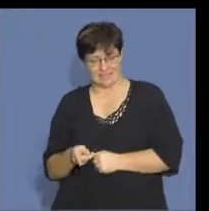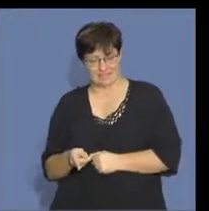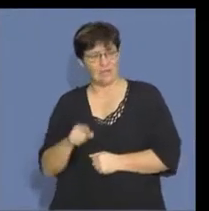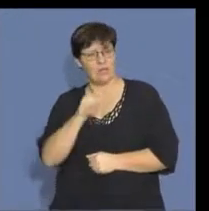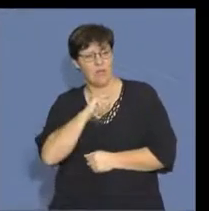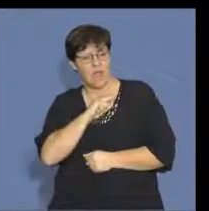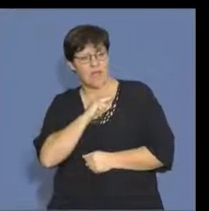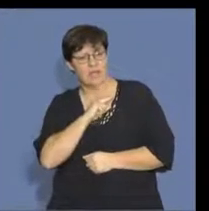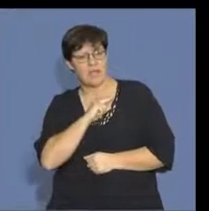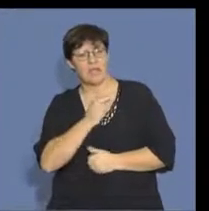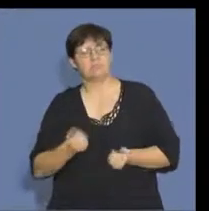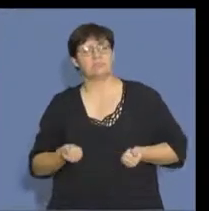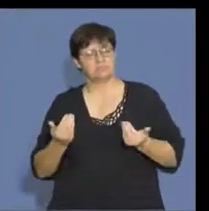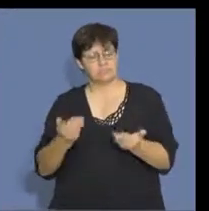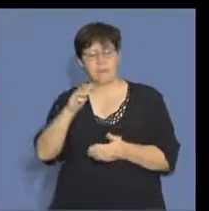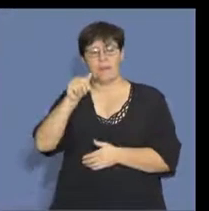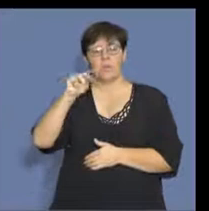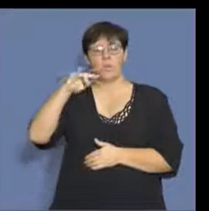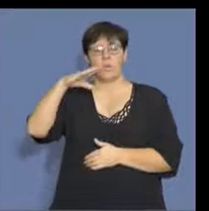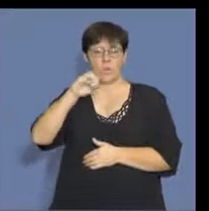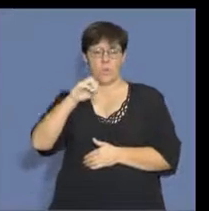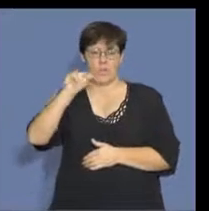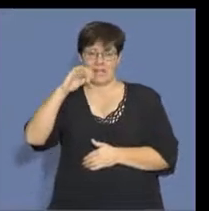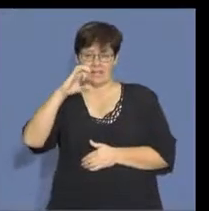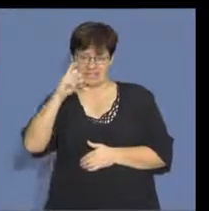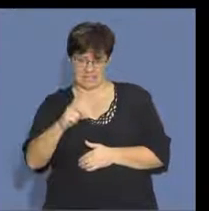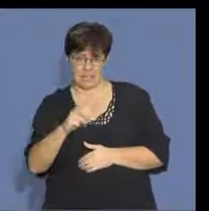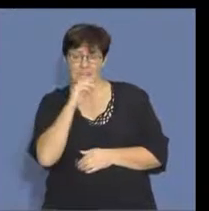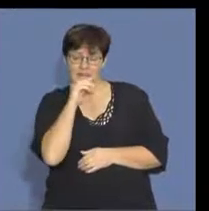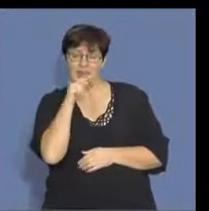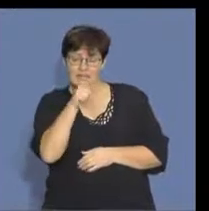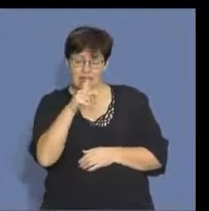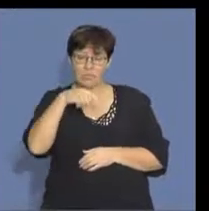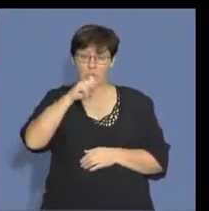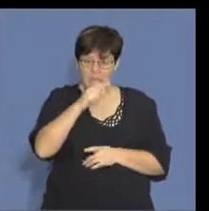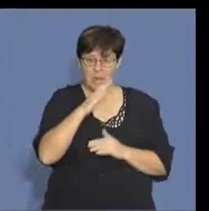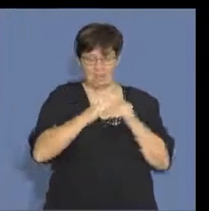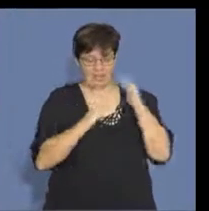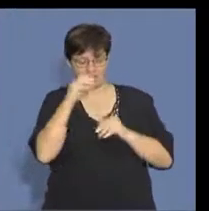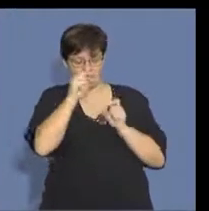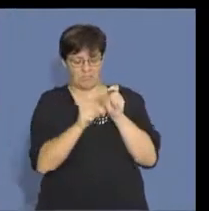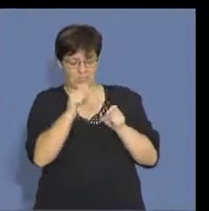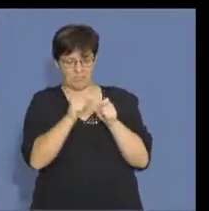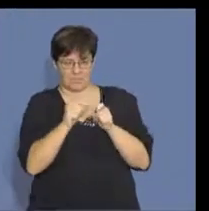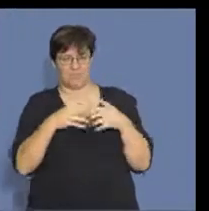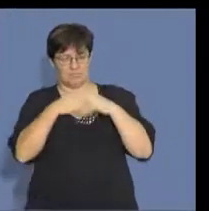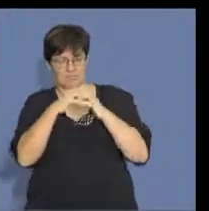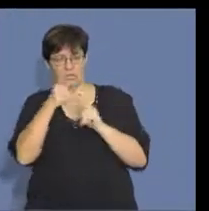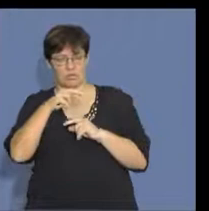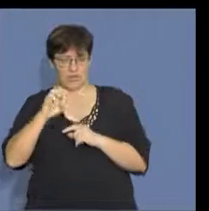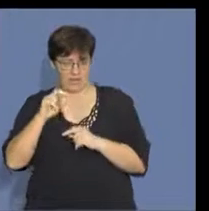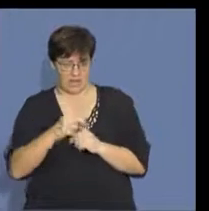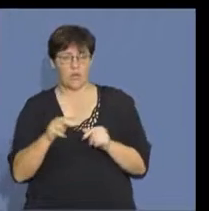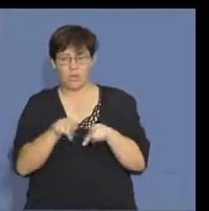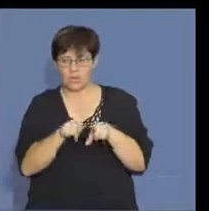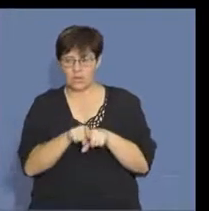it is needed for the production of amino acids, which are the building blocks of proteins, as well as the production of nucleic